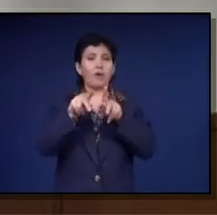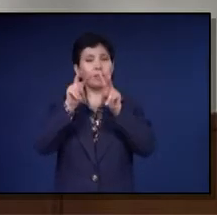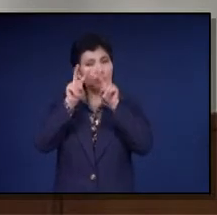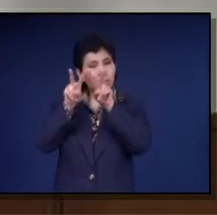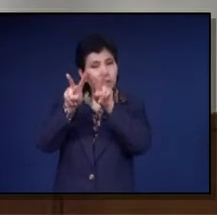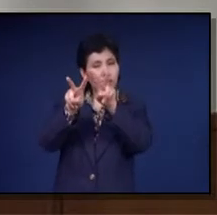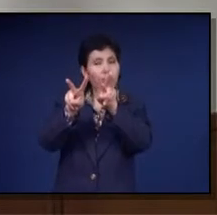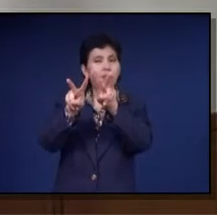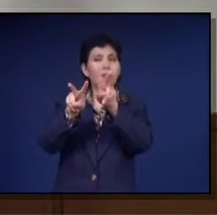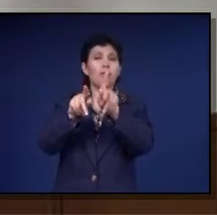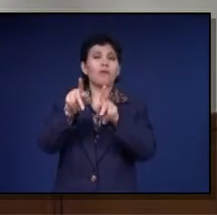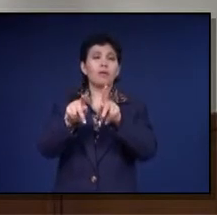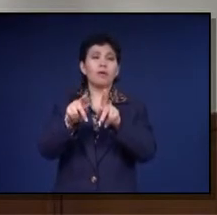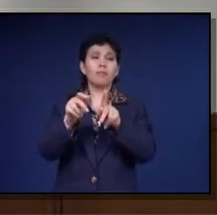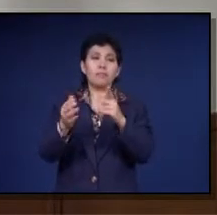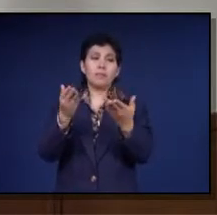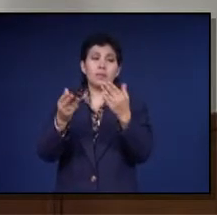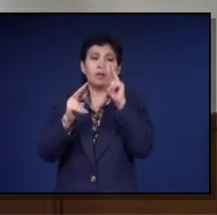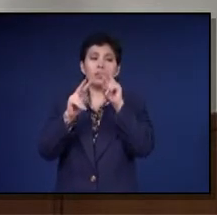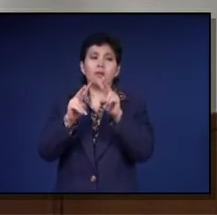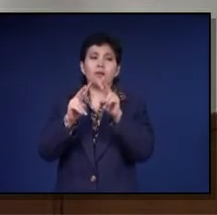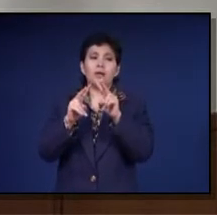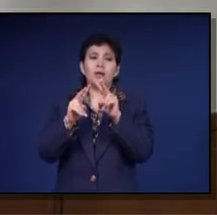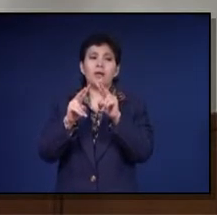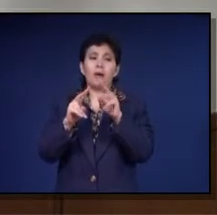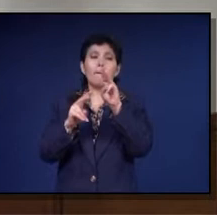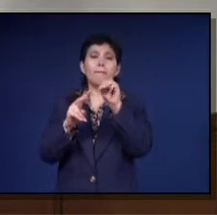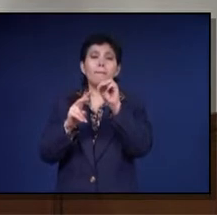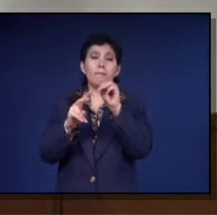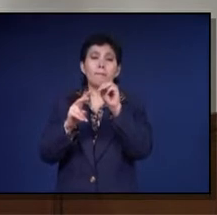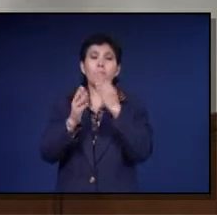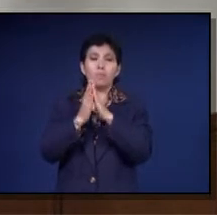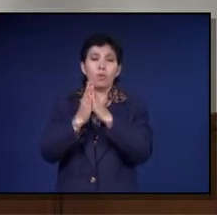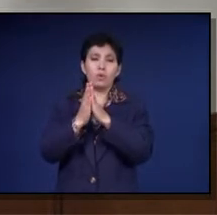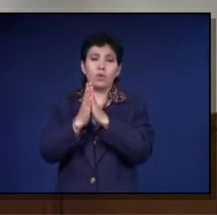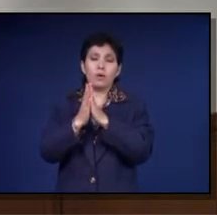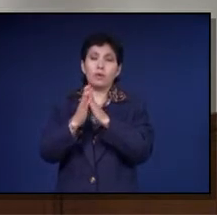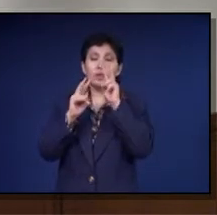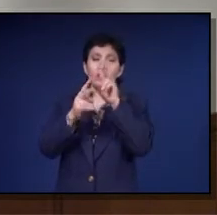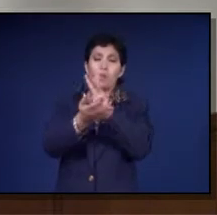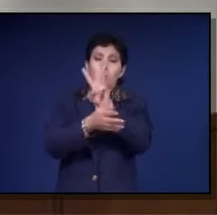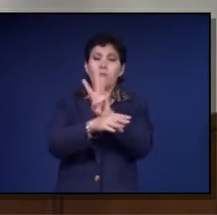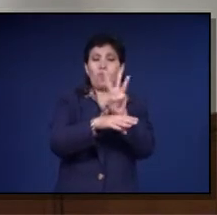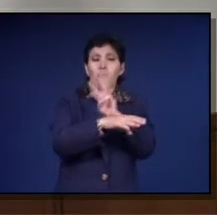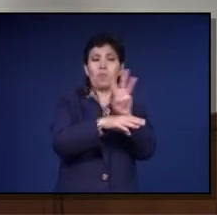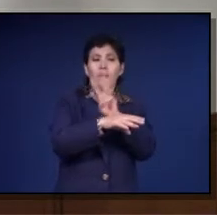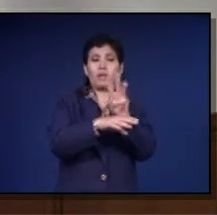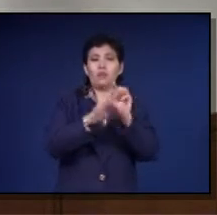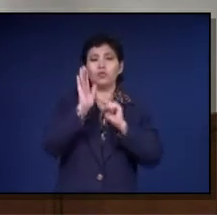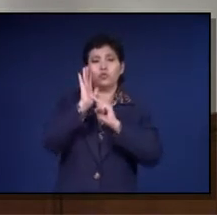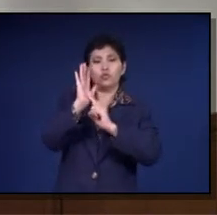see whether, let's say just now we talk about mood is contagious. So we go to the cinema. So one we are showing